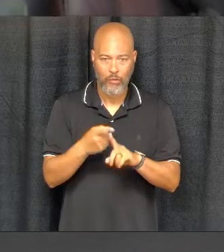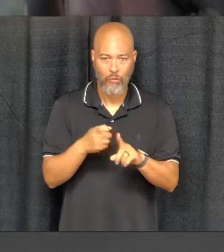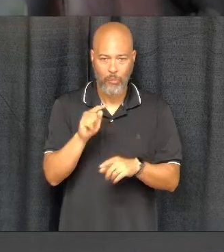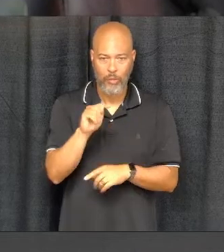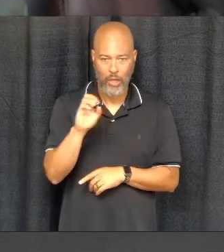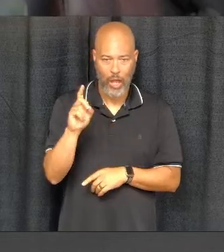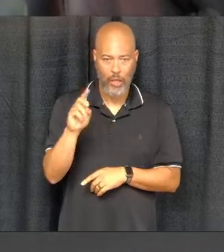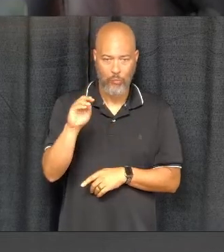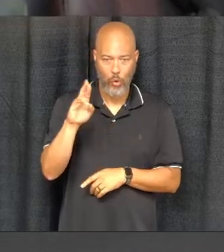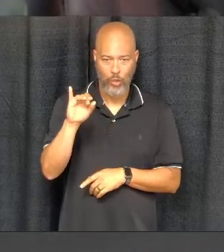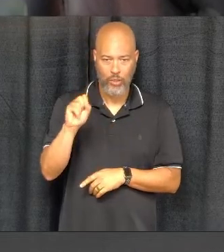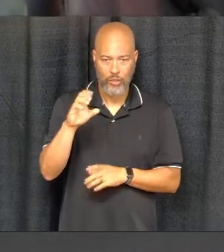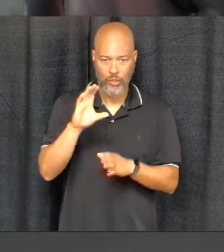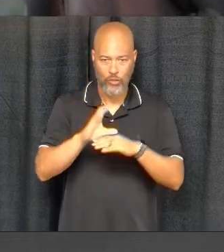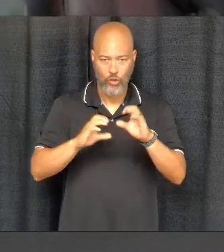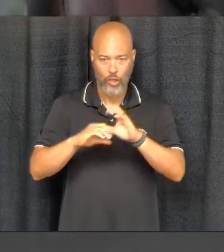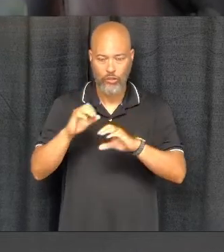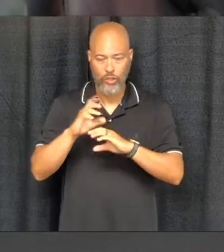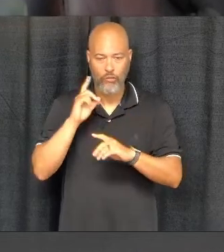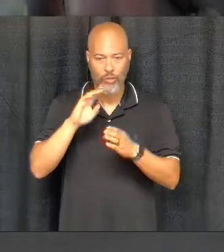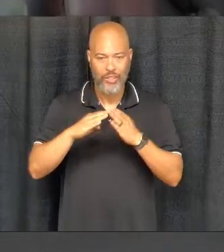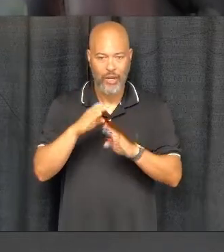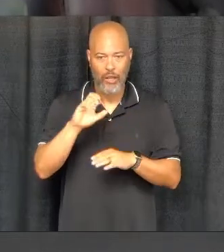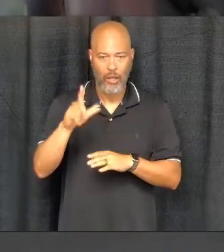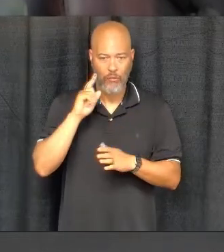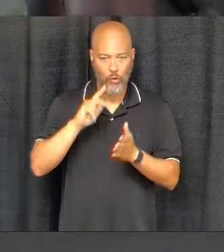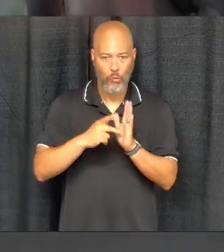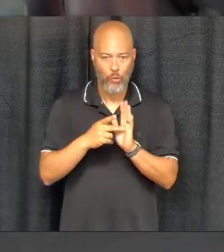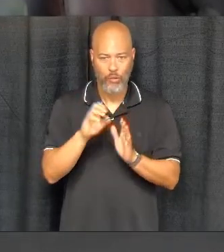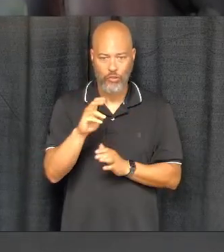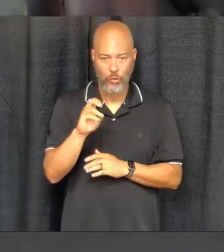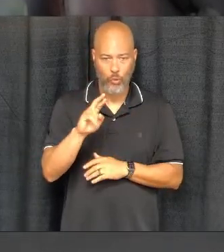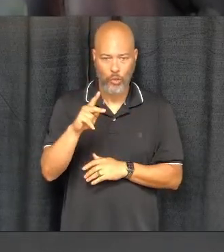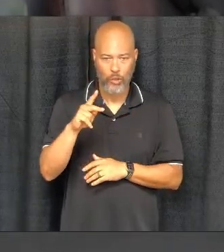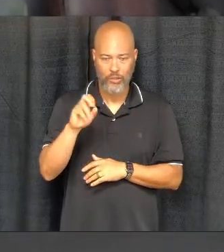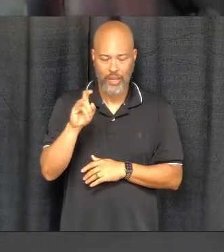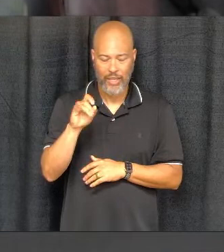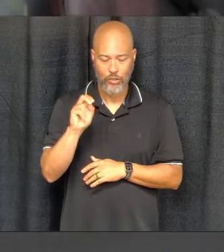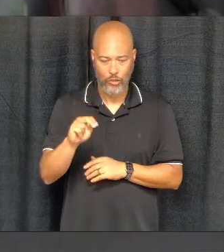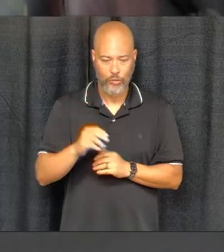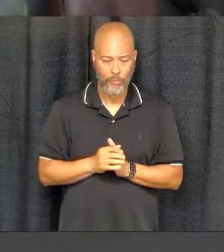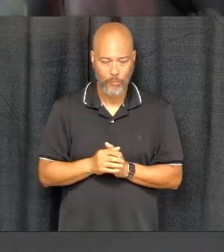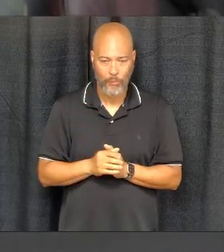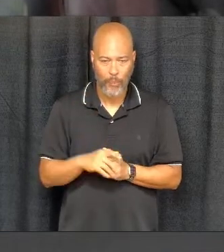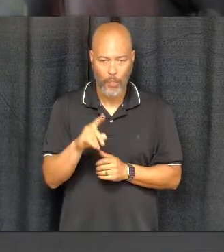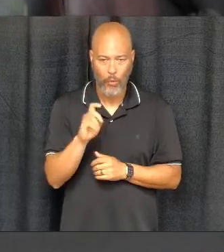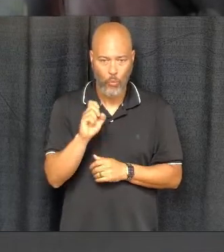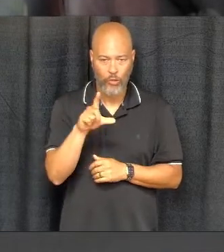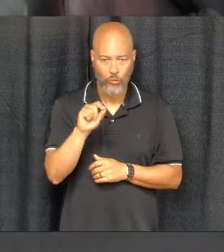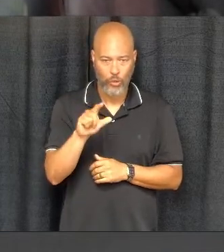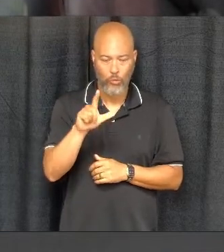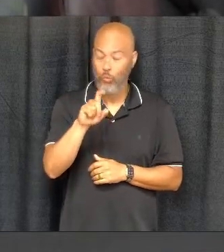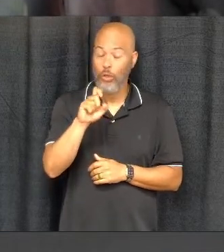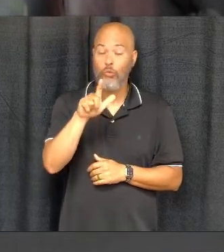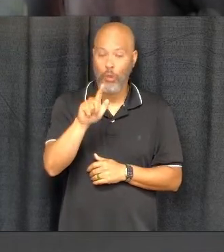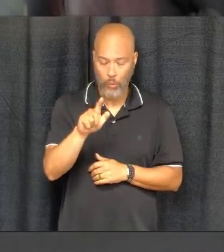Todd Morris Construction to the city of Clarksville for the purpose of a sewer pump station. Ordinance 121,